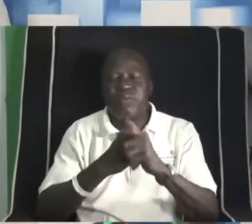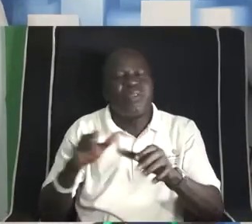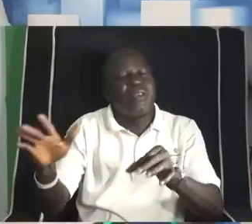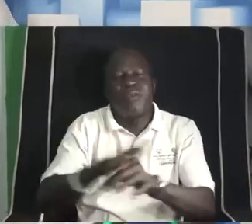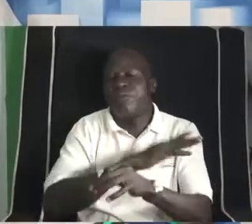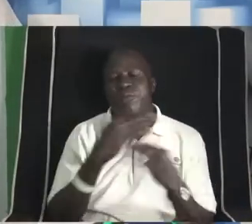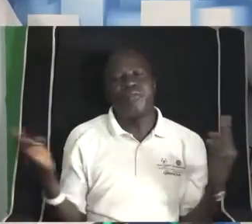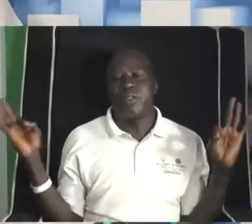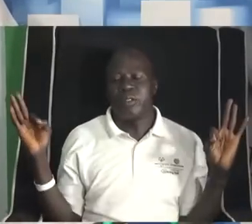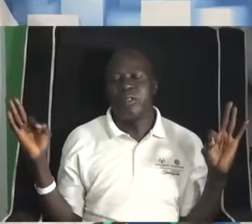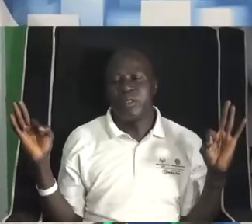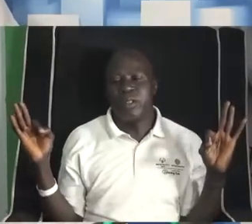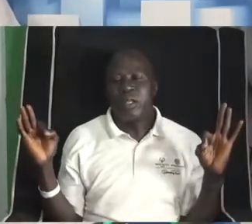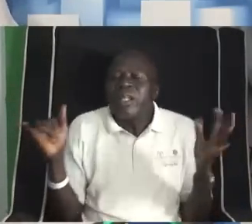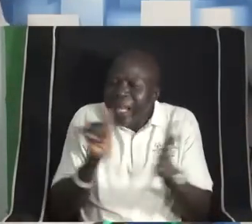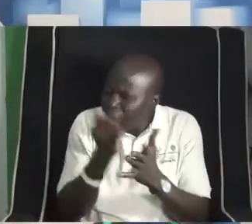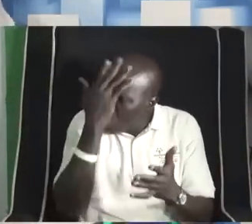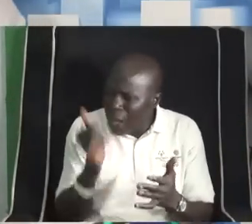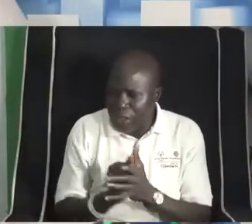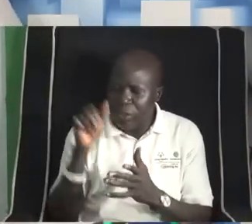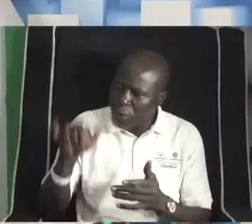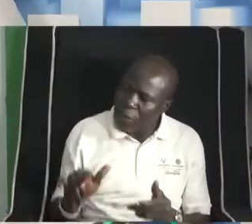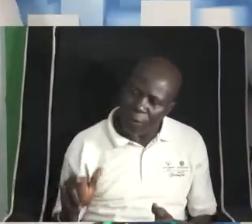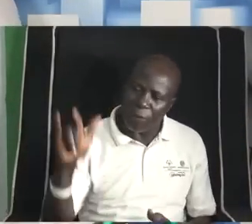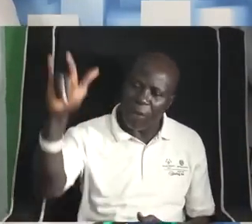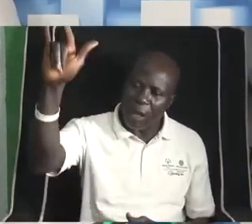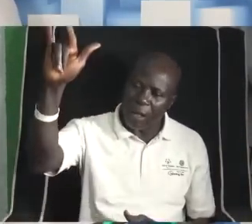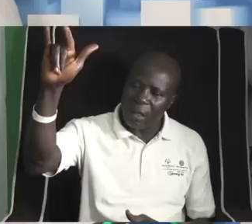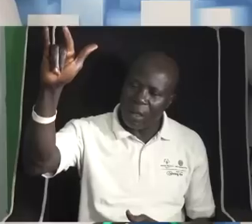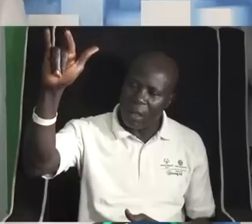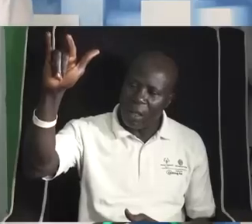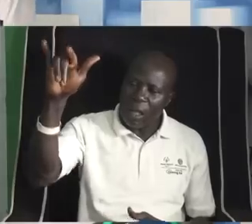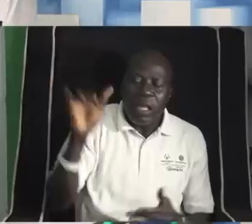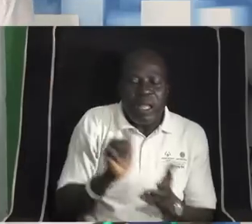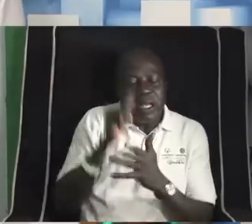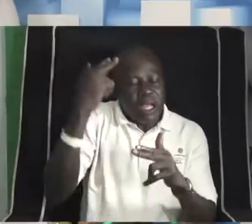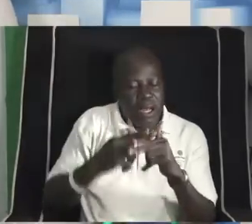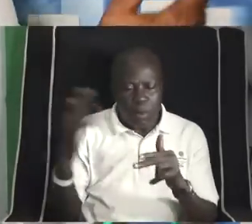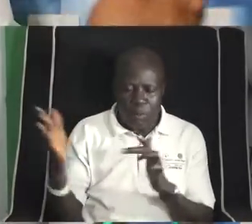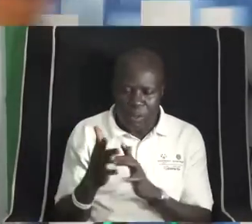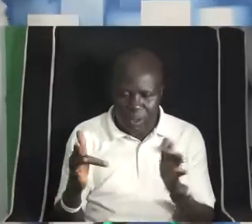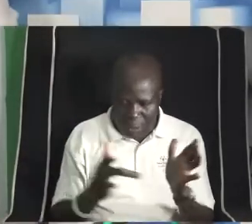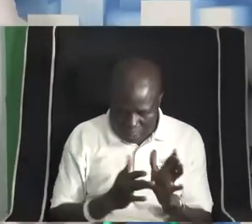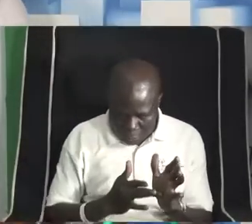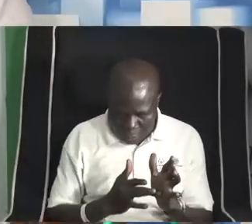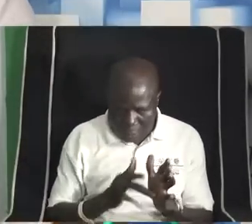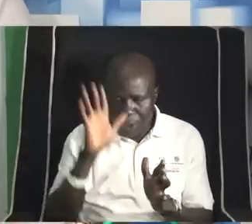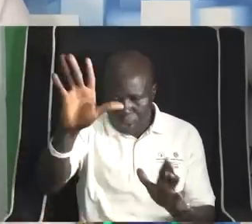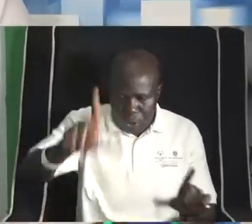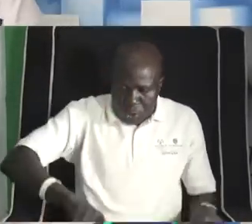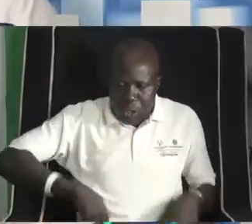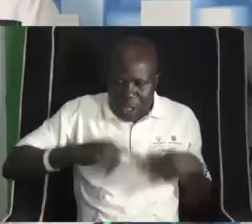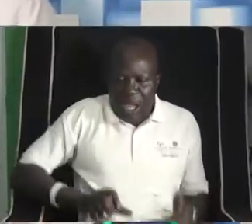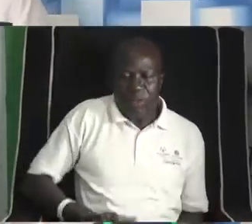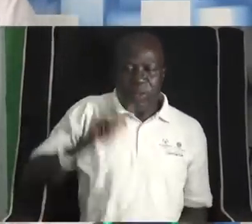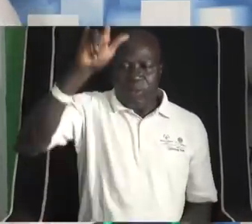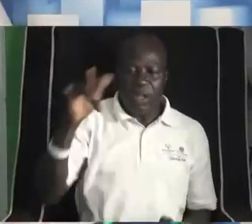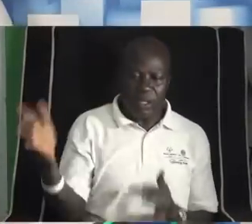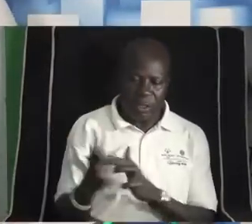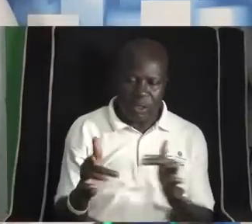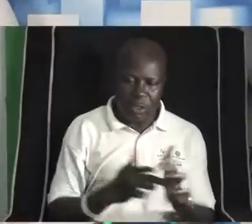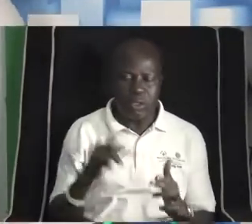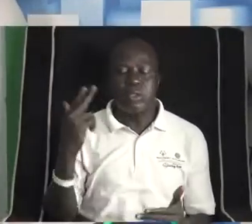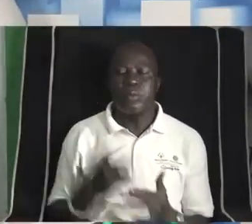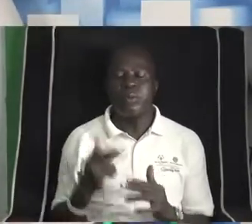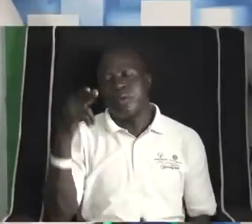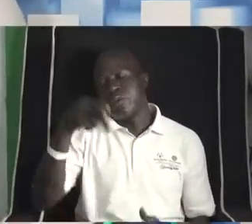feel free. That's why you need to soar higher in the name of Jesus. Your